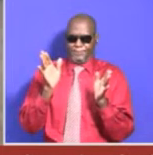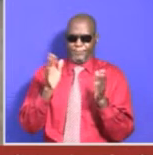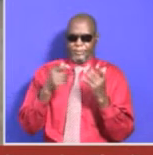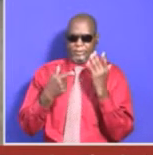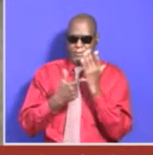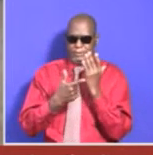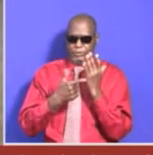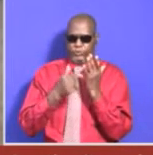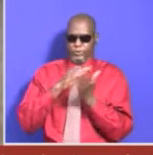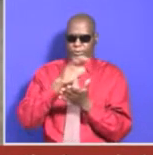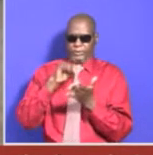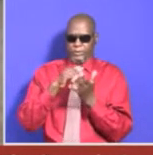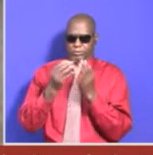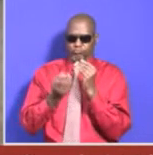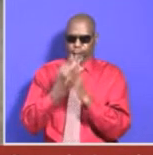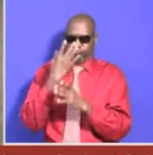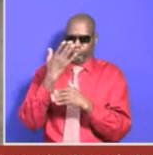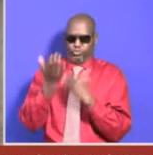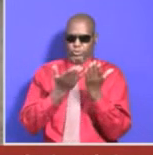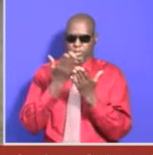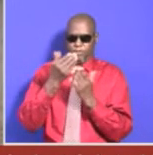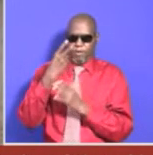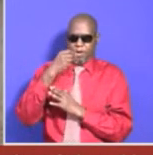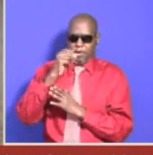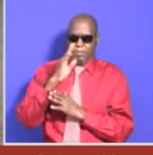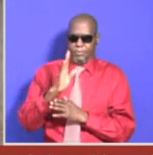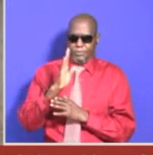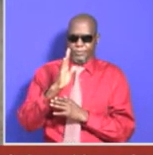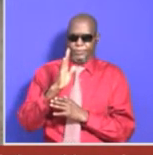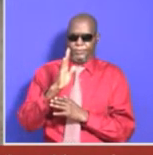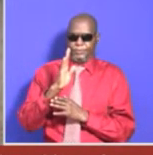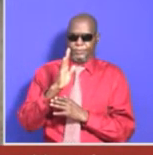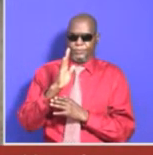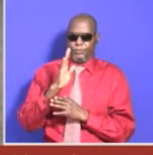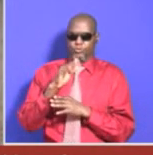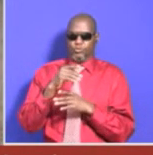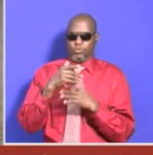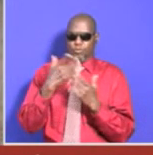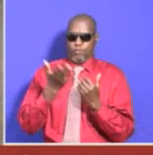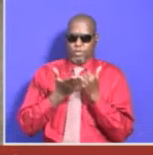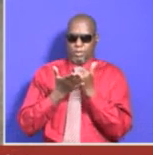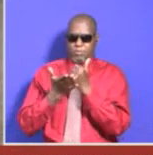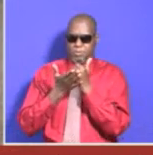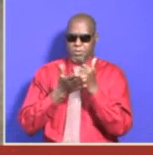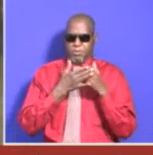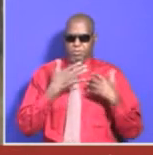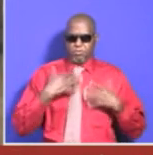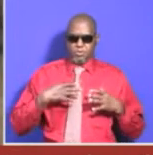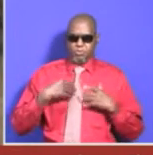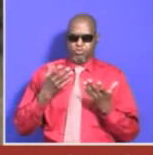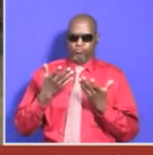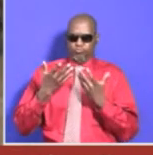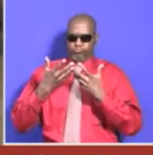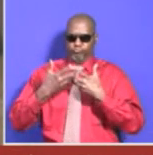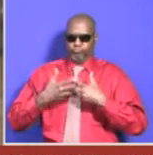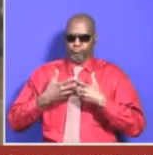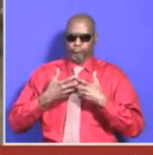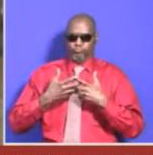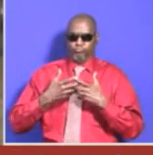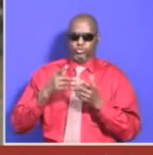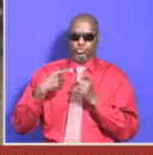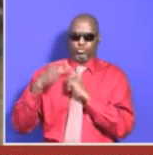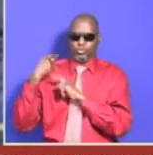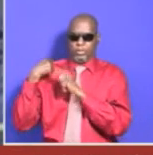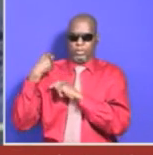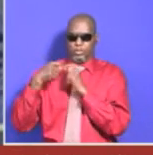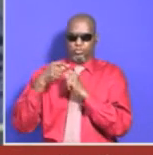Huduma Digital Center is set to serve as a hub for providing cutting-edge services to citizens, blending both traditional